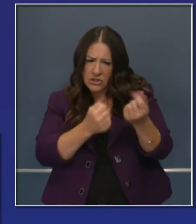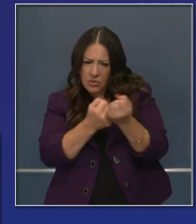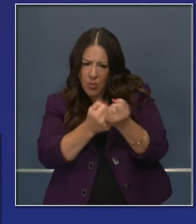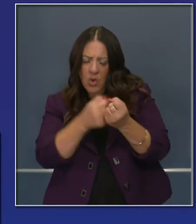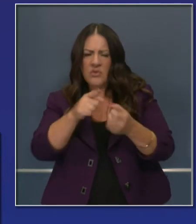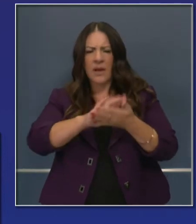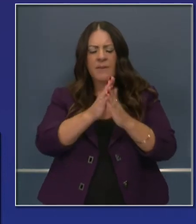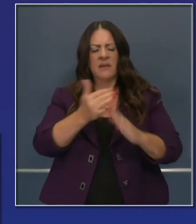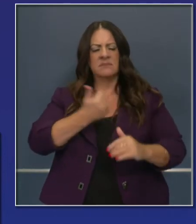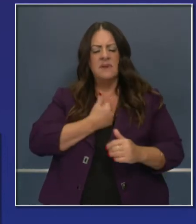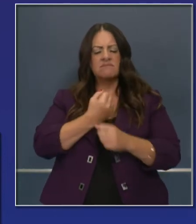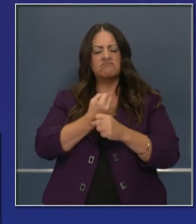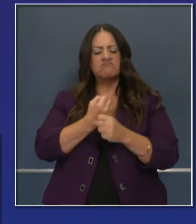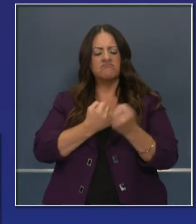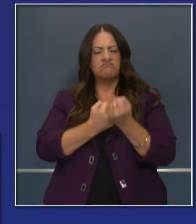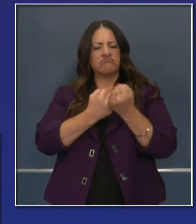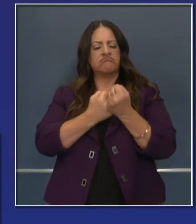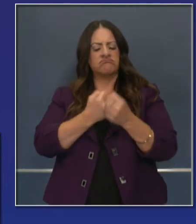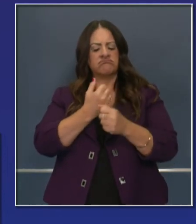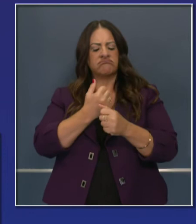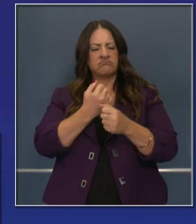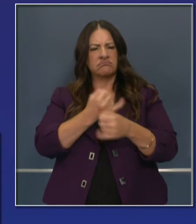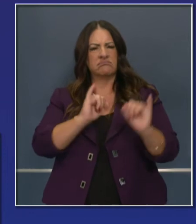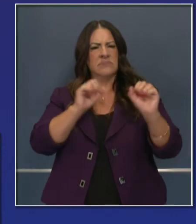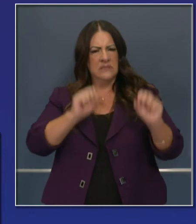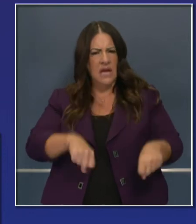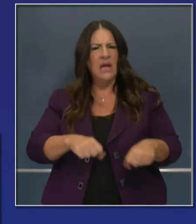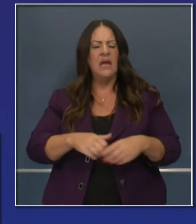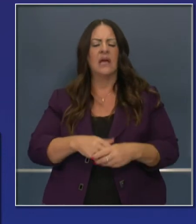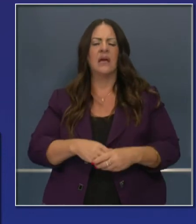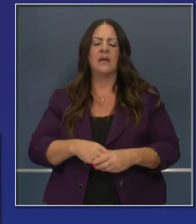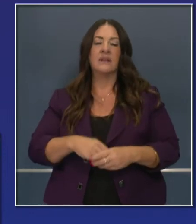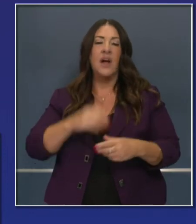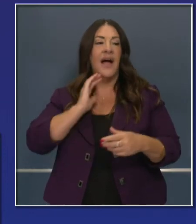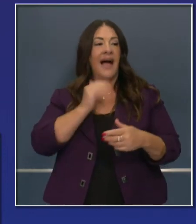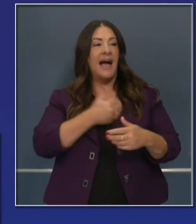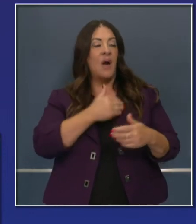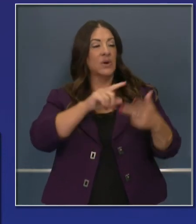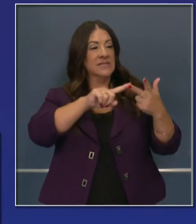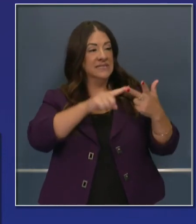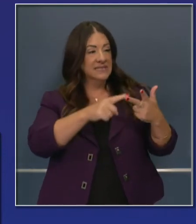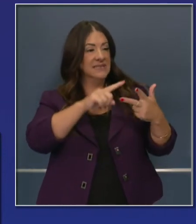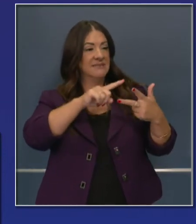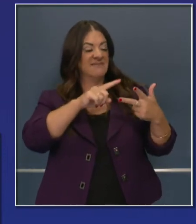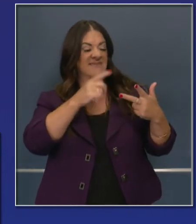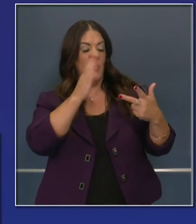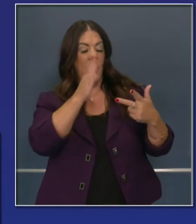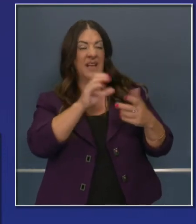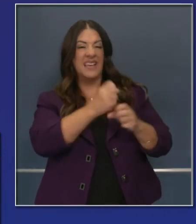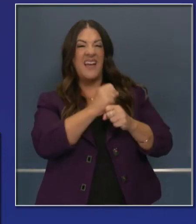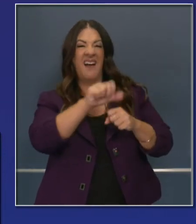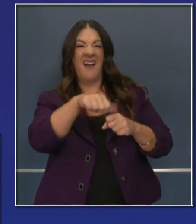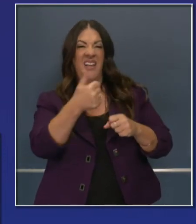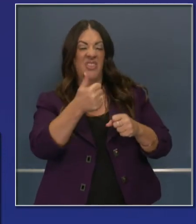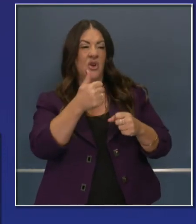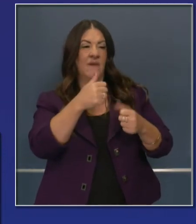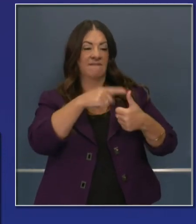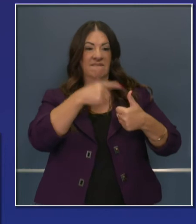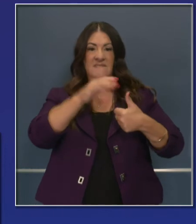support. We have now announced, or rather we are announcing today, our third round of awards. We've already now